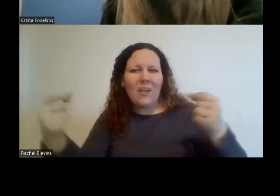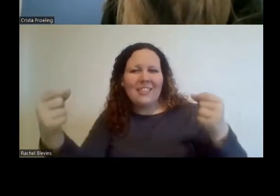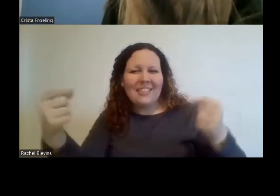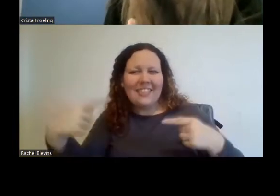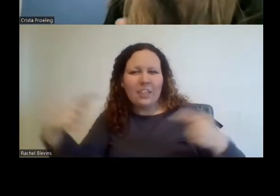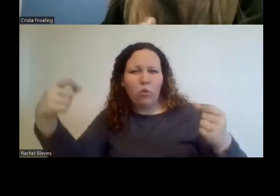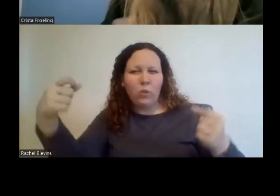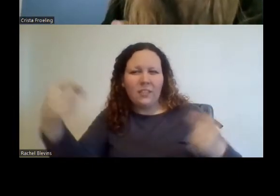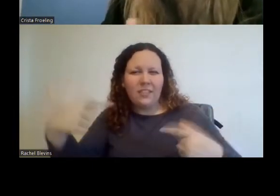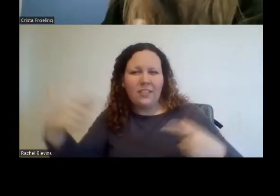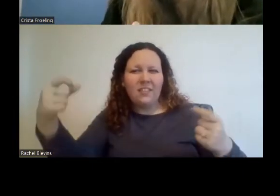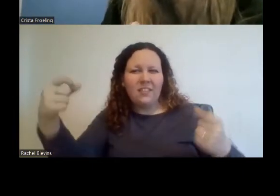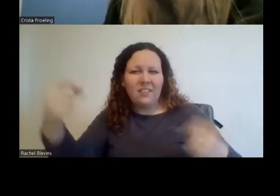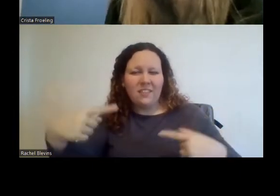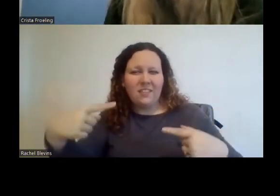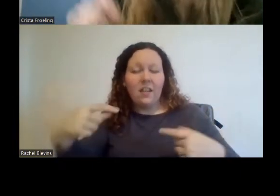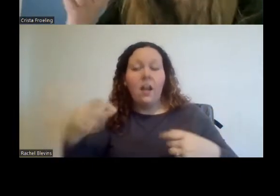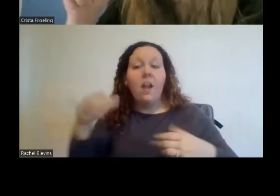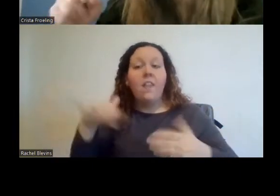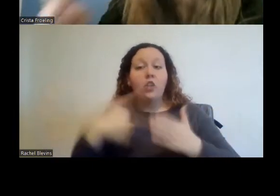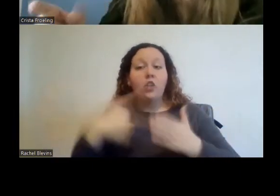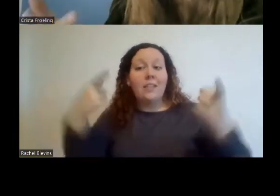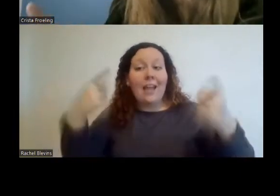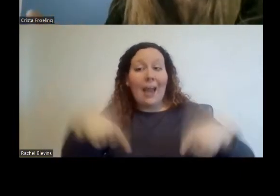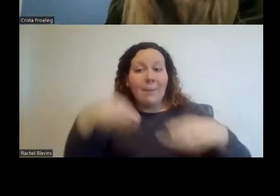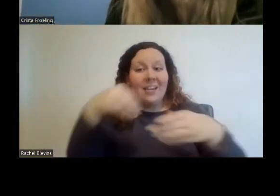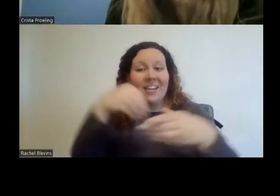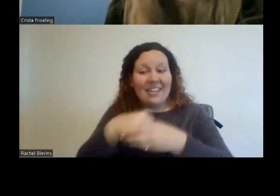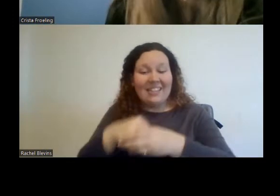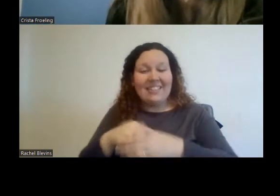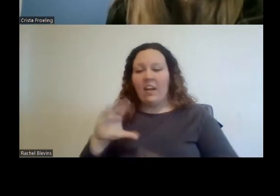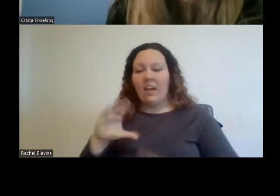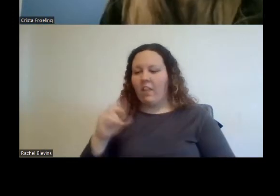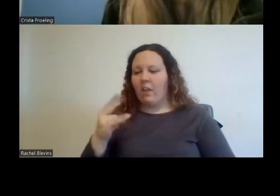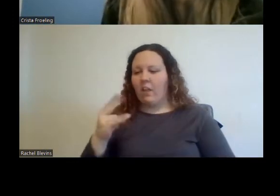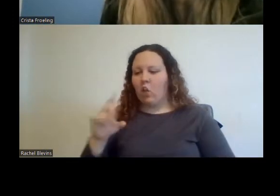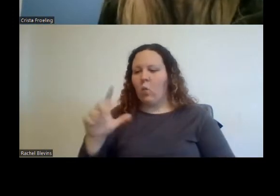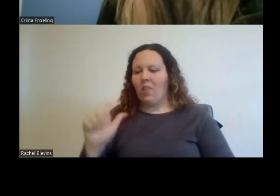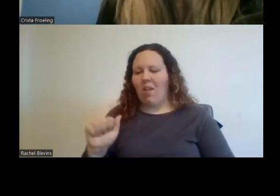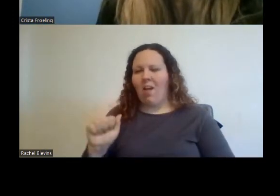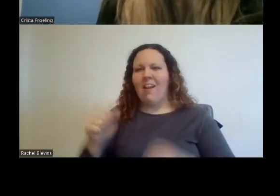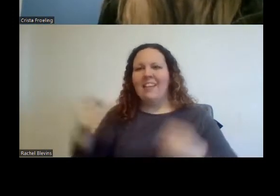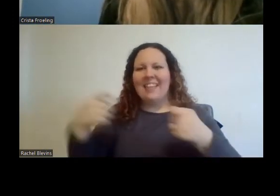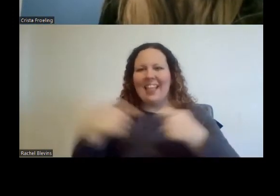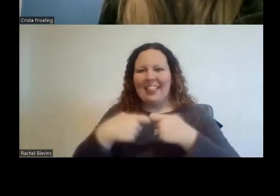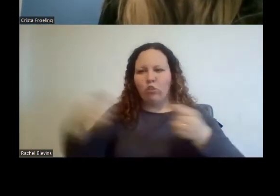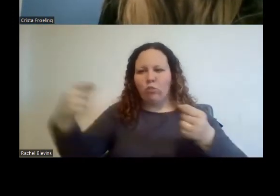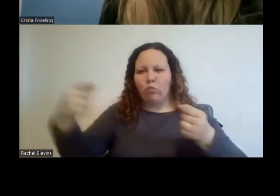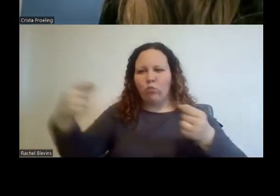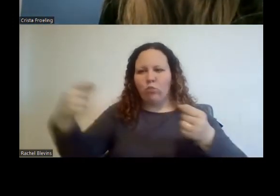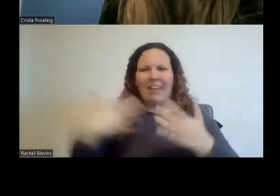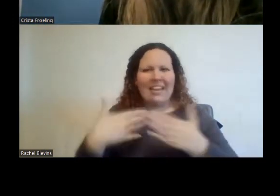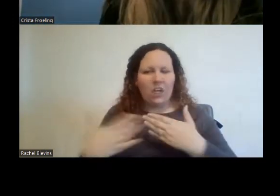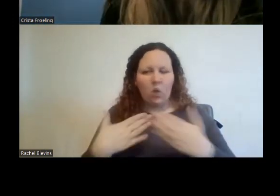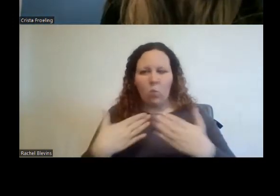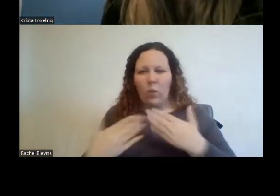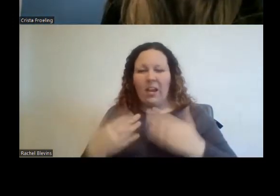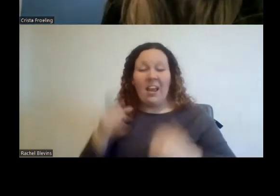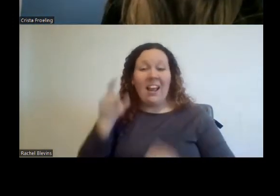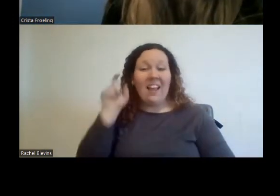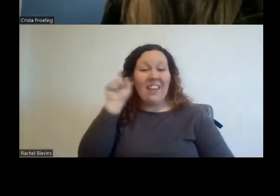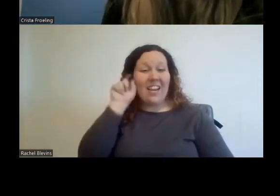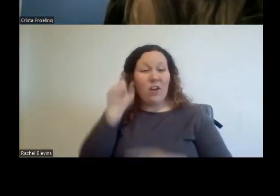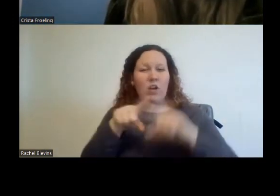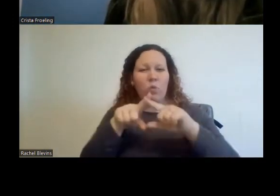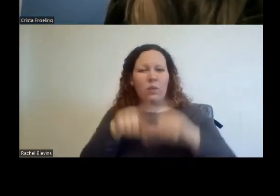Because really that's what happens inside the cochlea, it's electrical activity anyway. The hearing aid relies on the